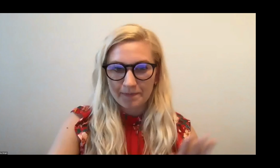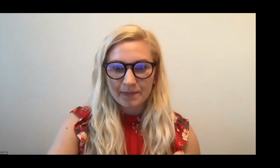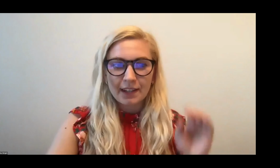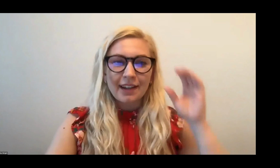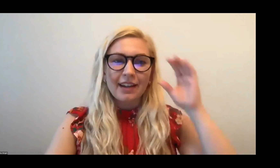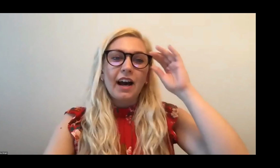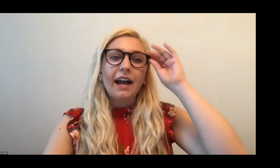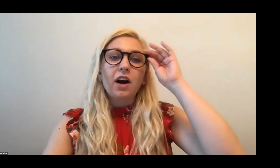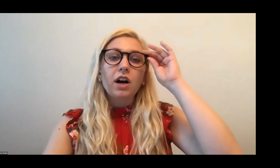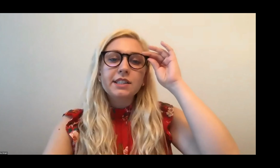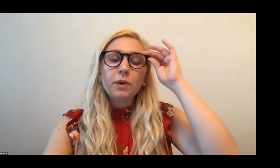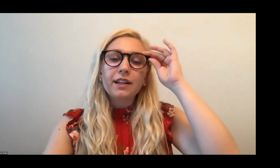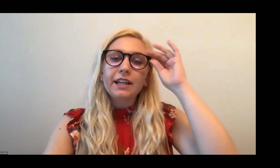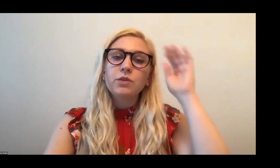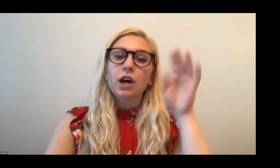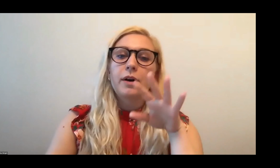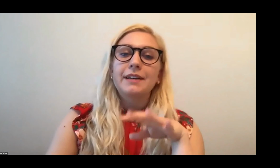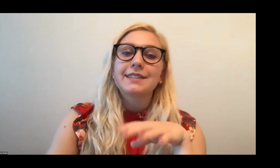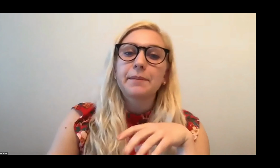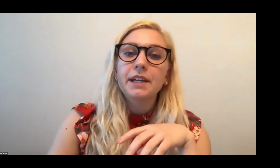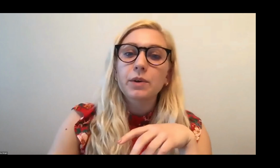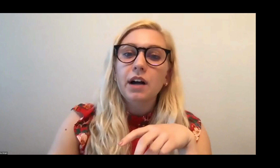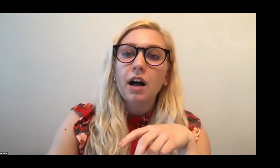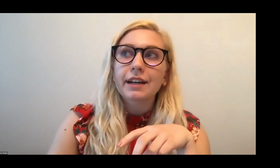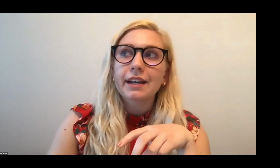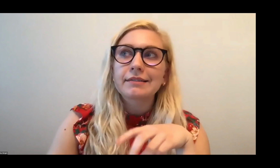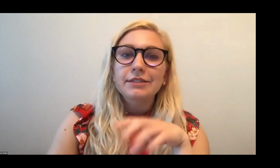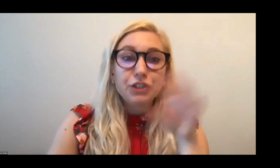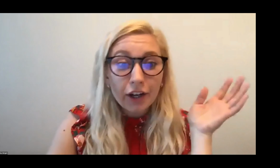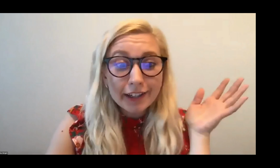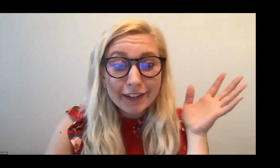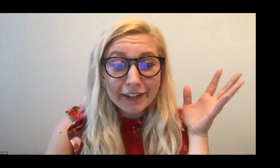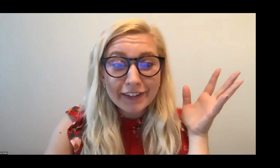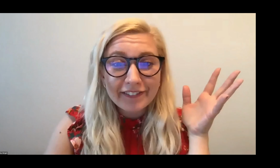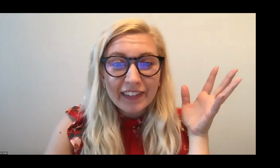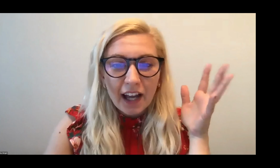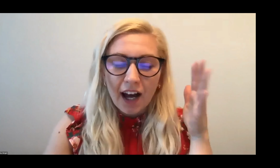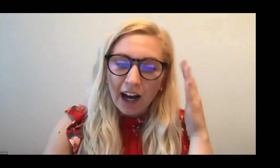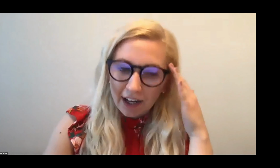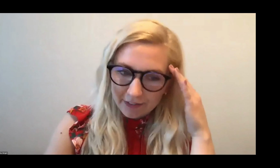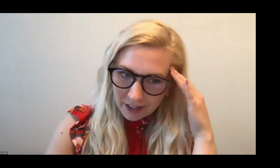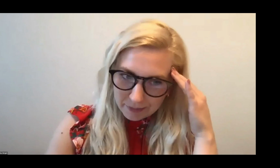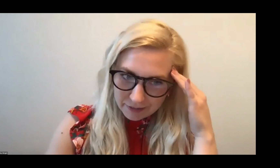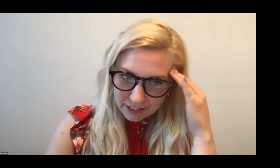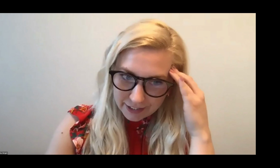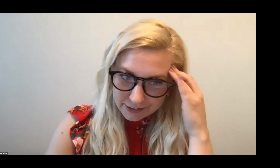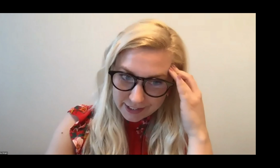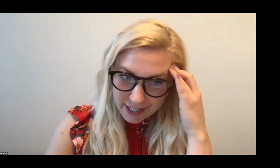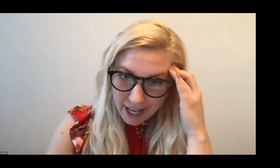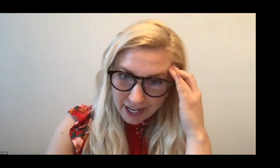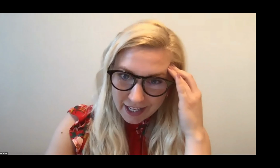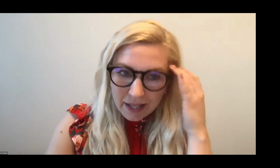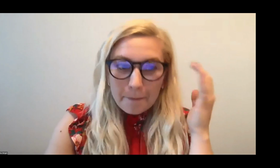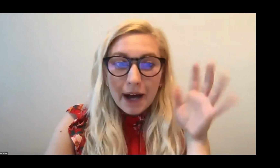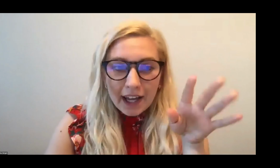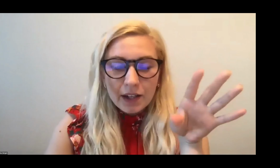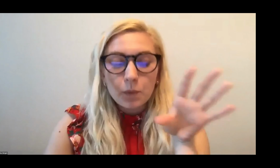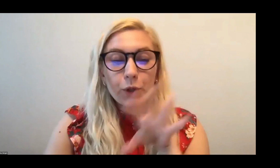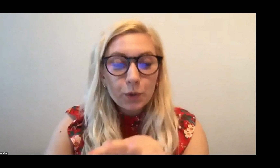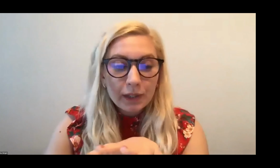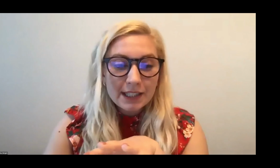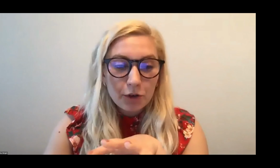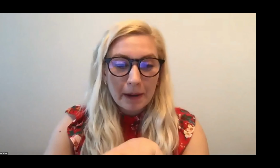Zoom. I also want to let you know about something we're calling Jargon Alert. I forgot my flyers today,